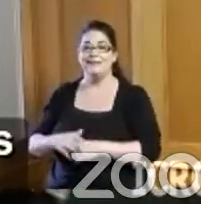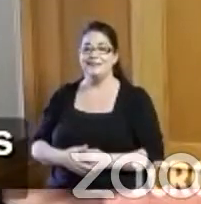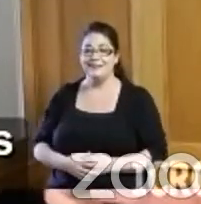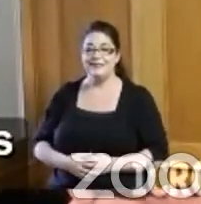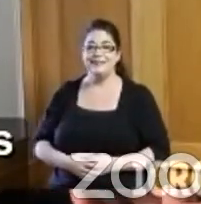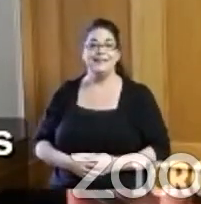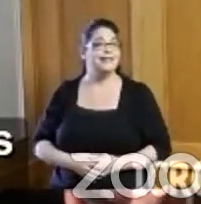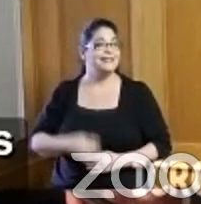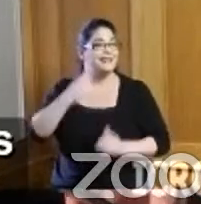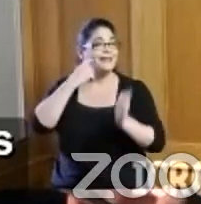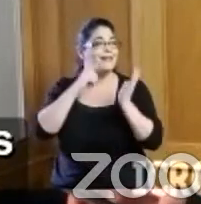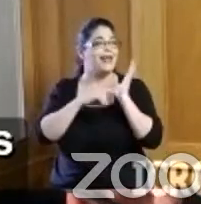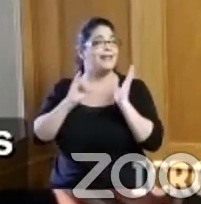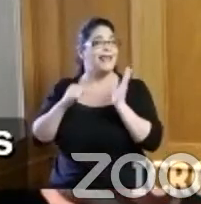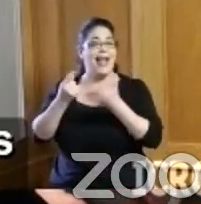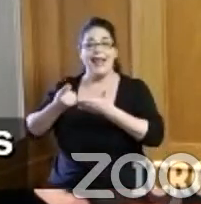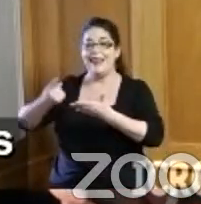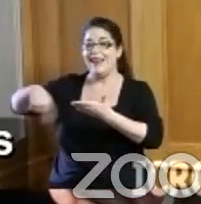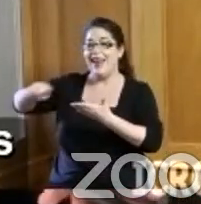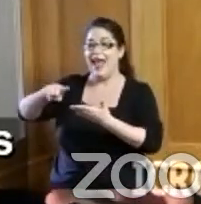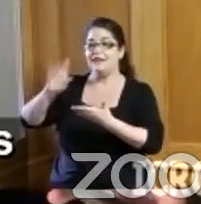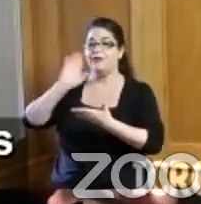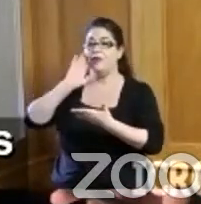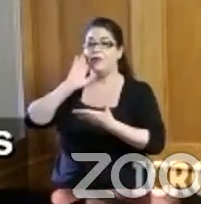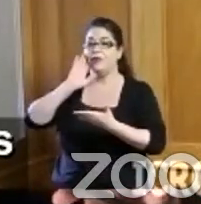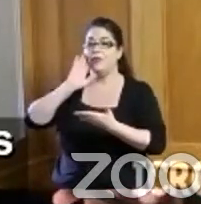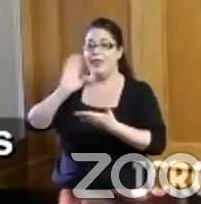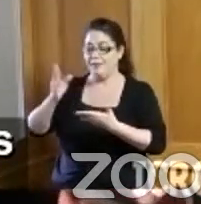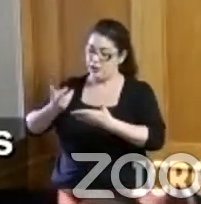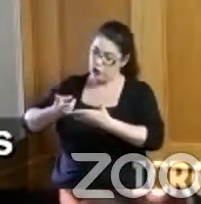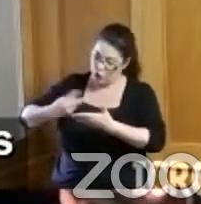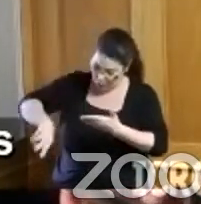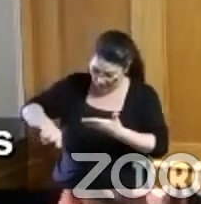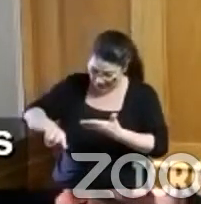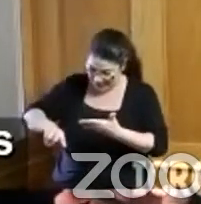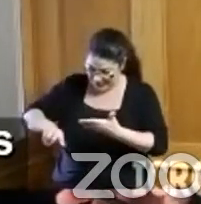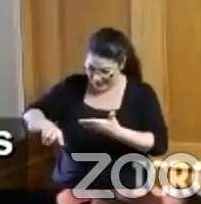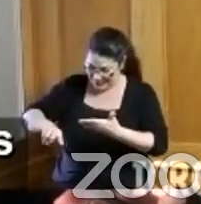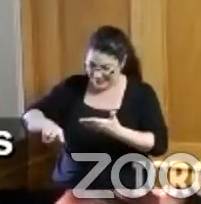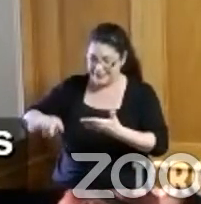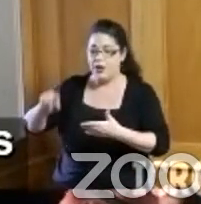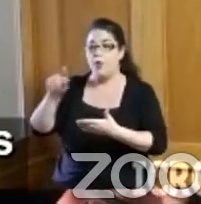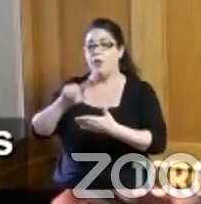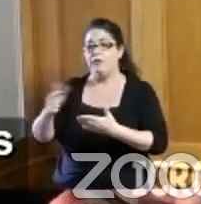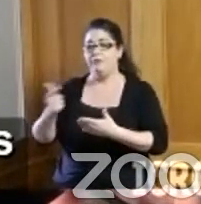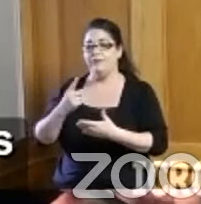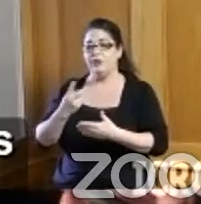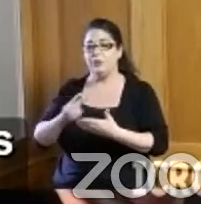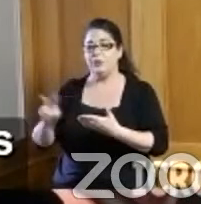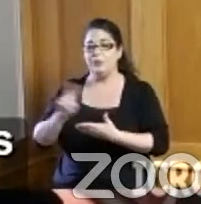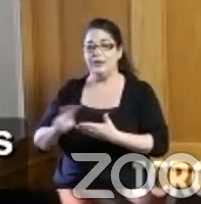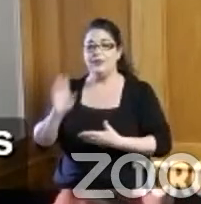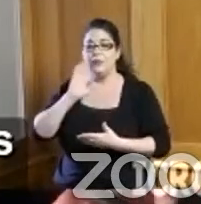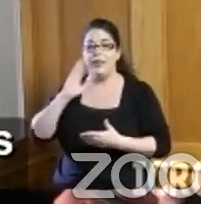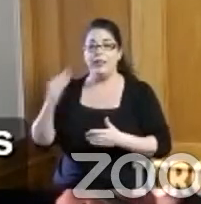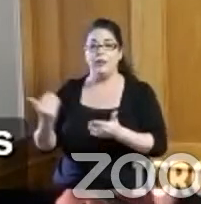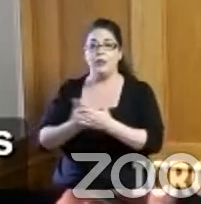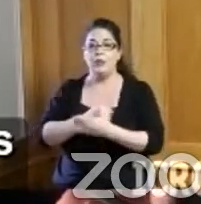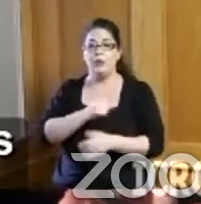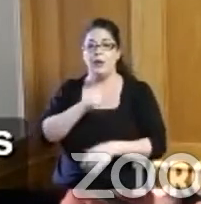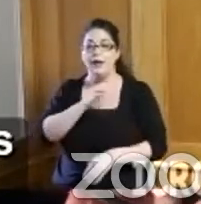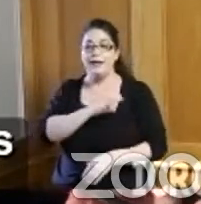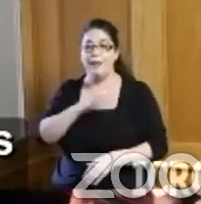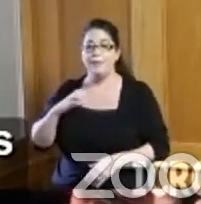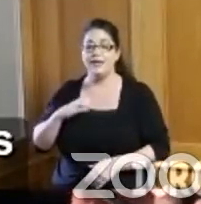that next week we're going to be swearing, or no, 2 weeks from now, because we're on our every other week schedule, we're going to be swearing in the new Commission on Women and